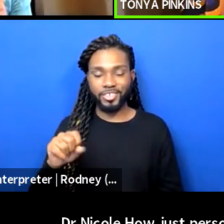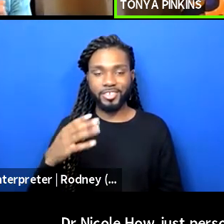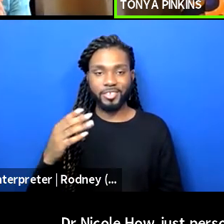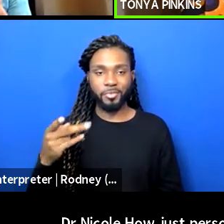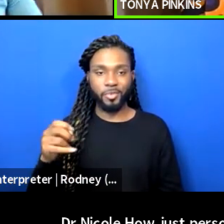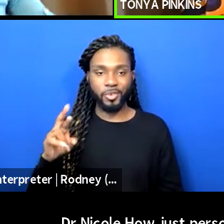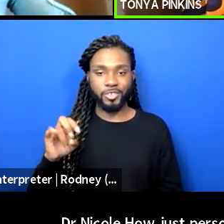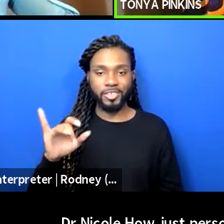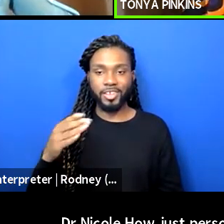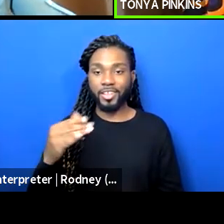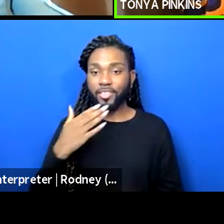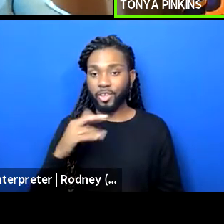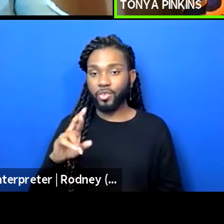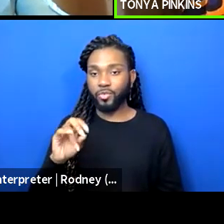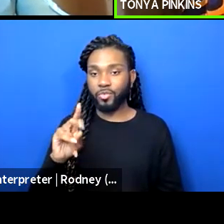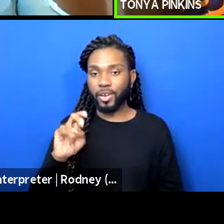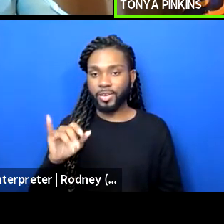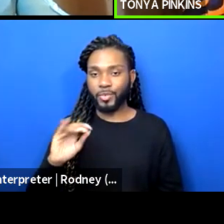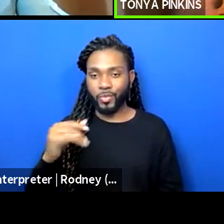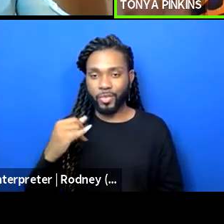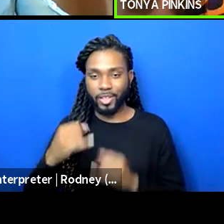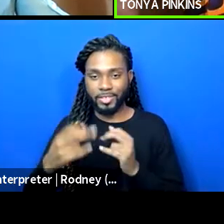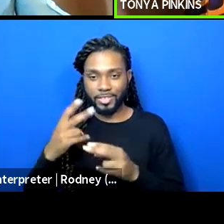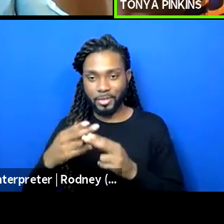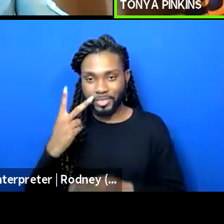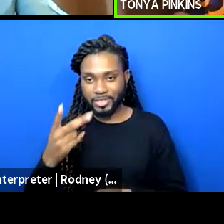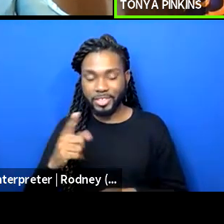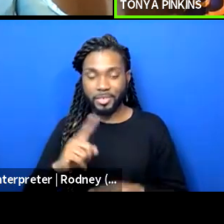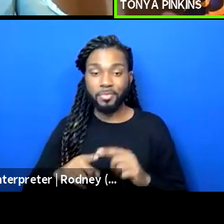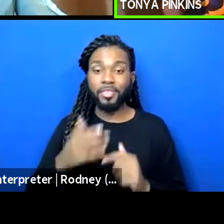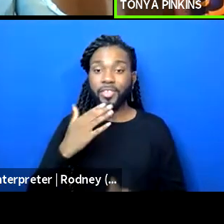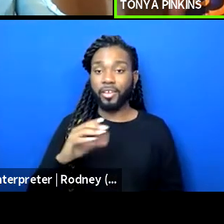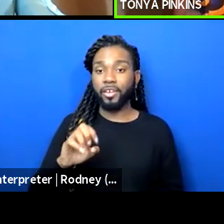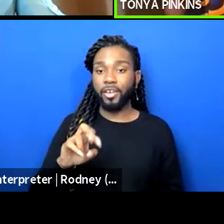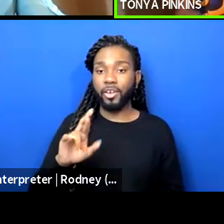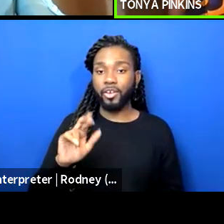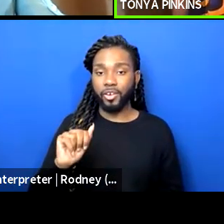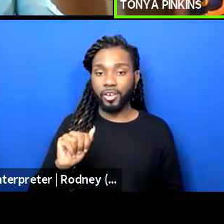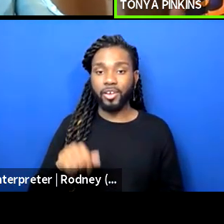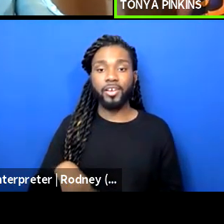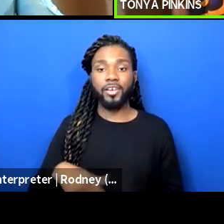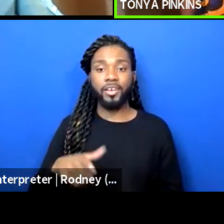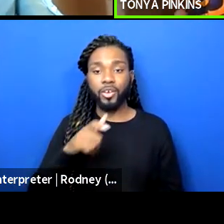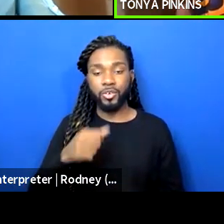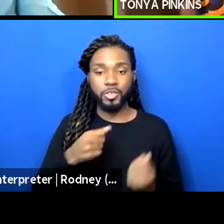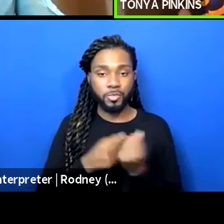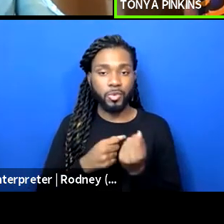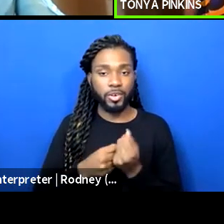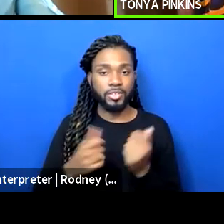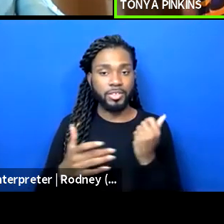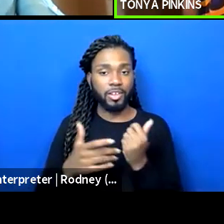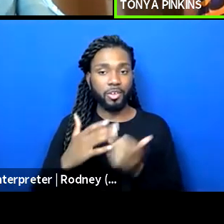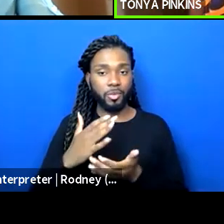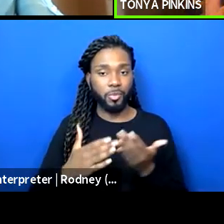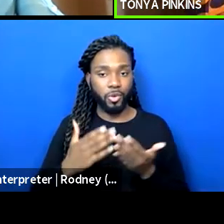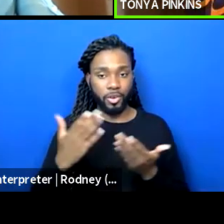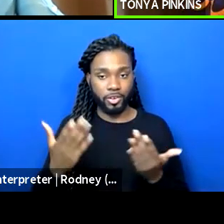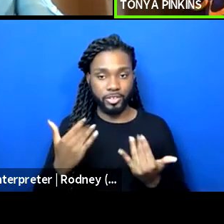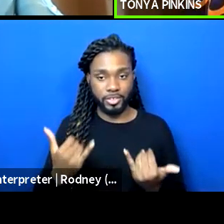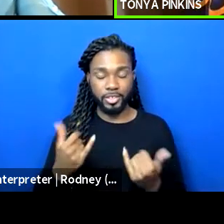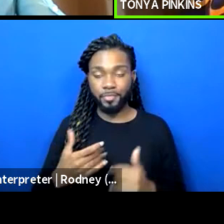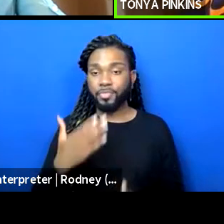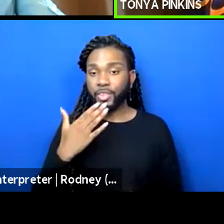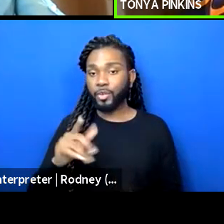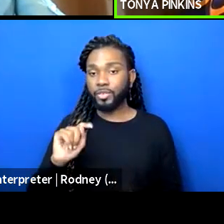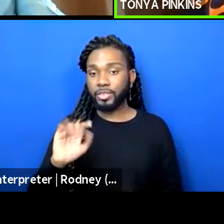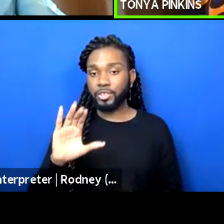of the people, Erica and Anne, who have facilitated the technical aspect of this today. Thank you again to